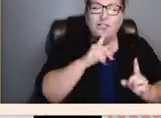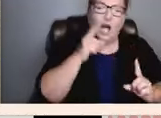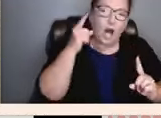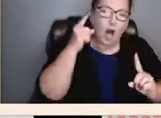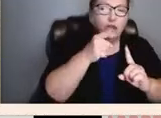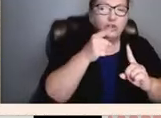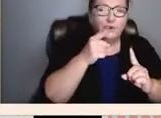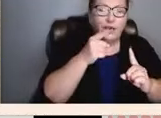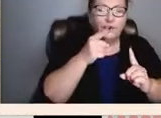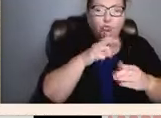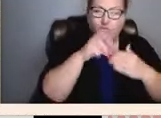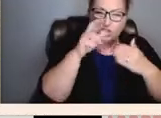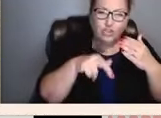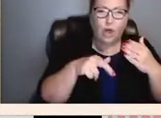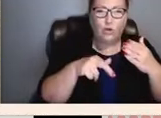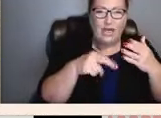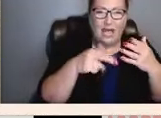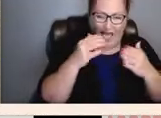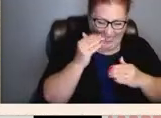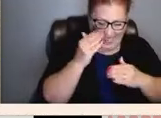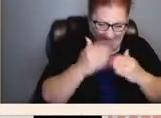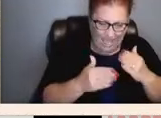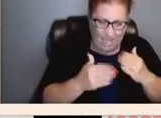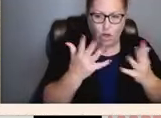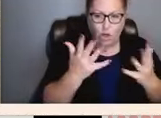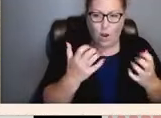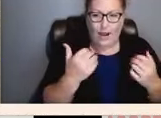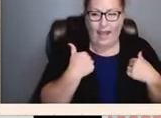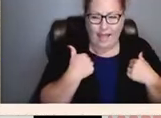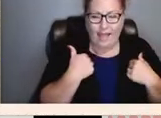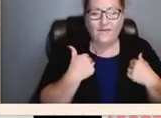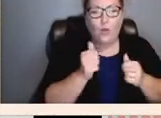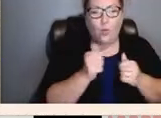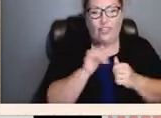want to have with this group?